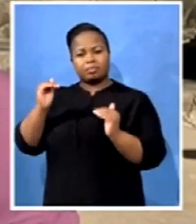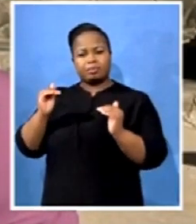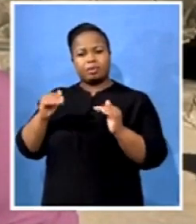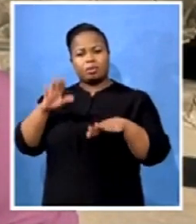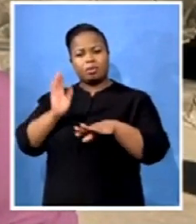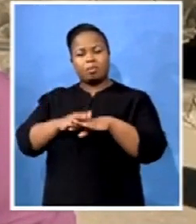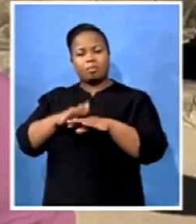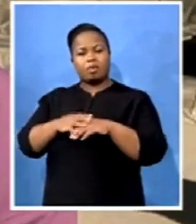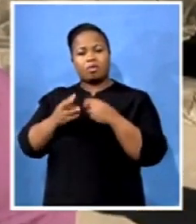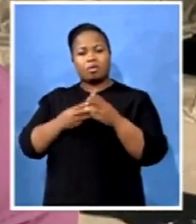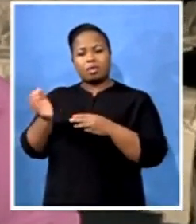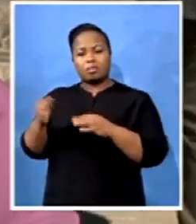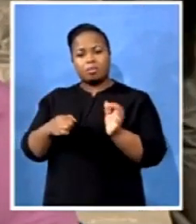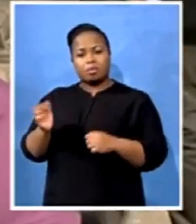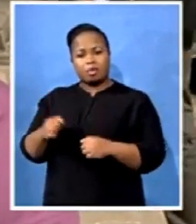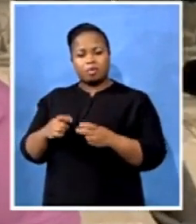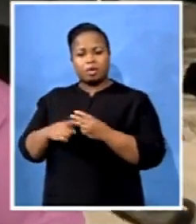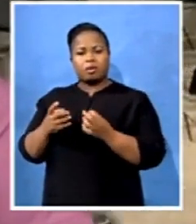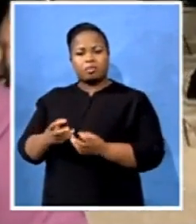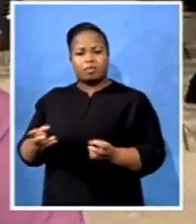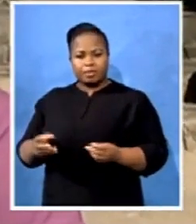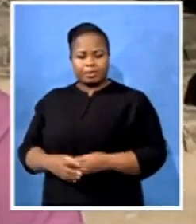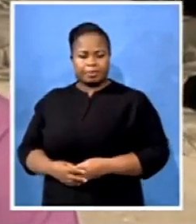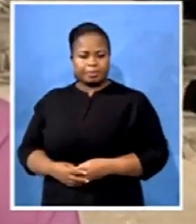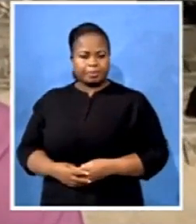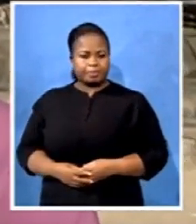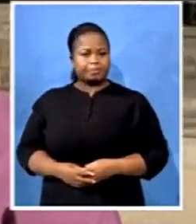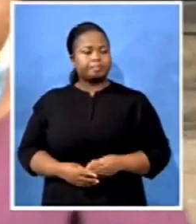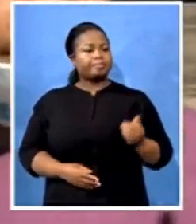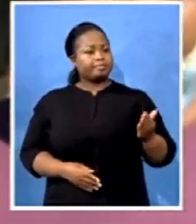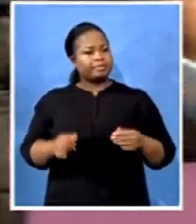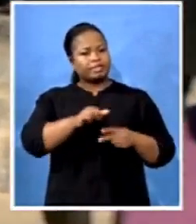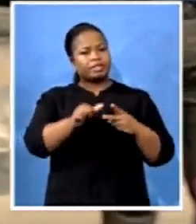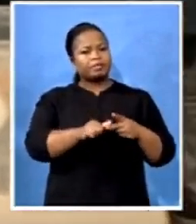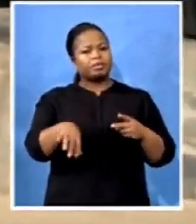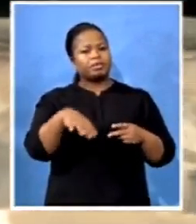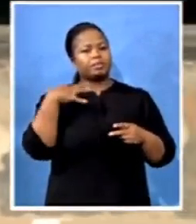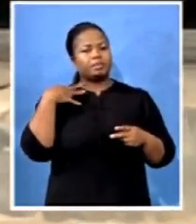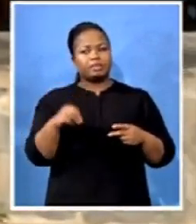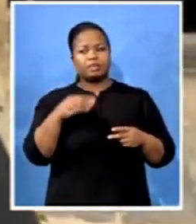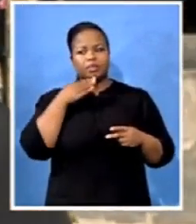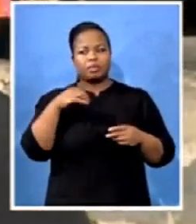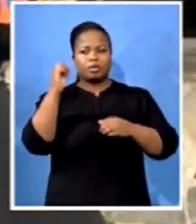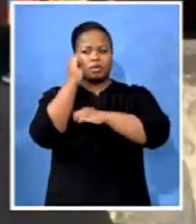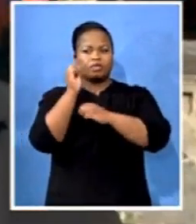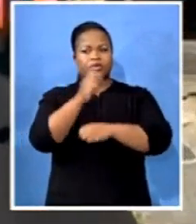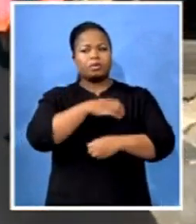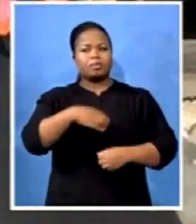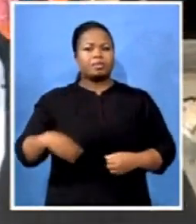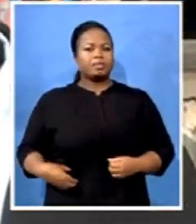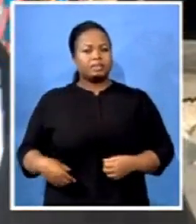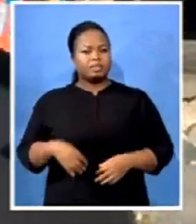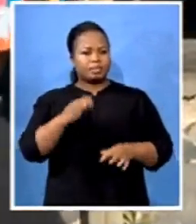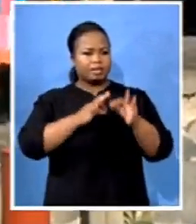that. That was the Deputy Minister in the Office of the Presidency explaining that they will be monitoring